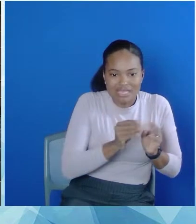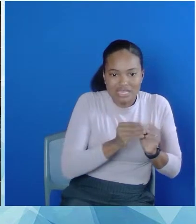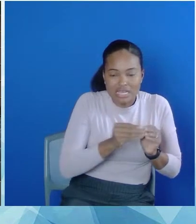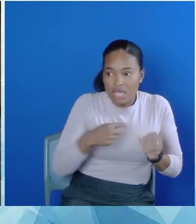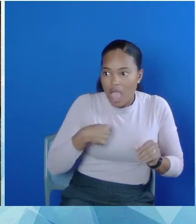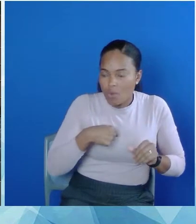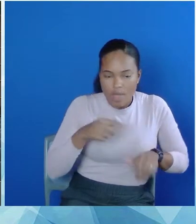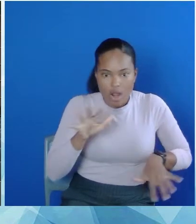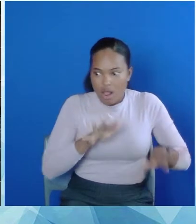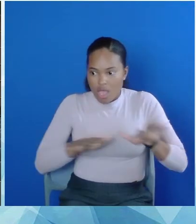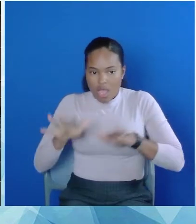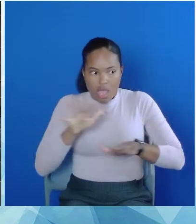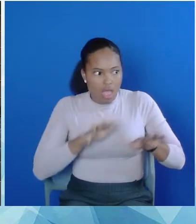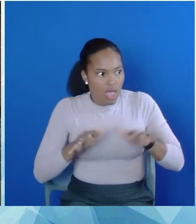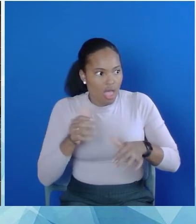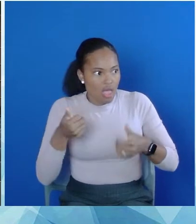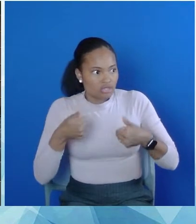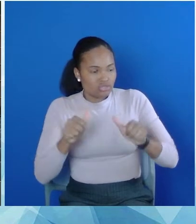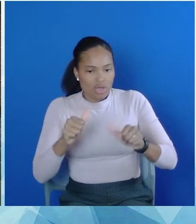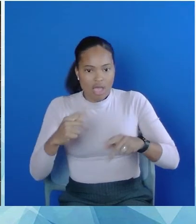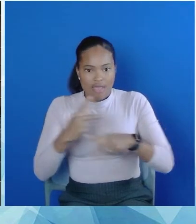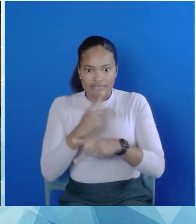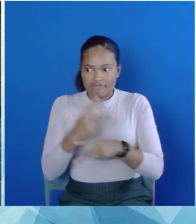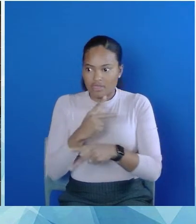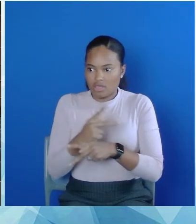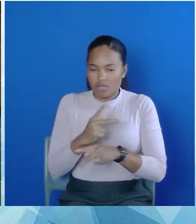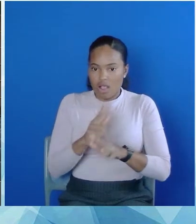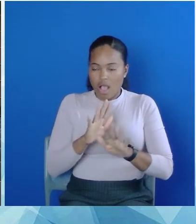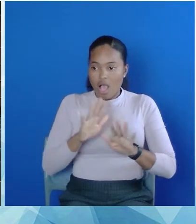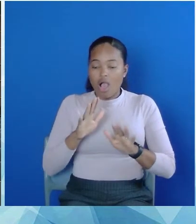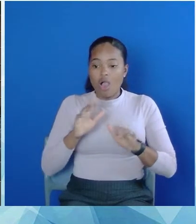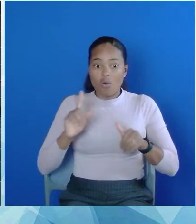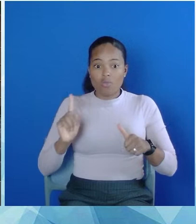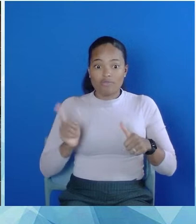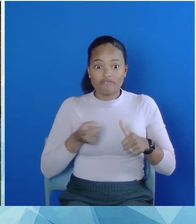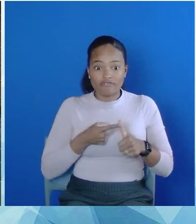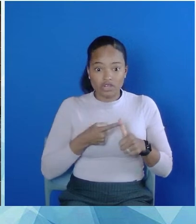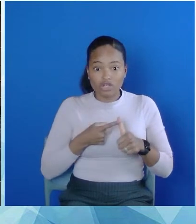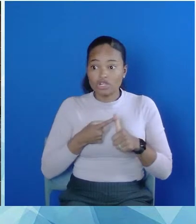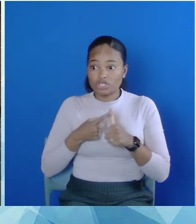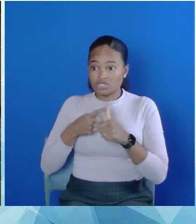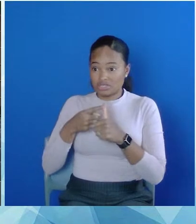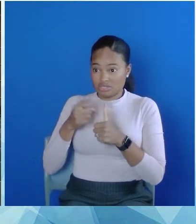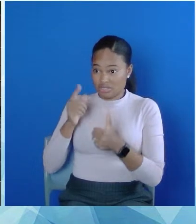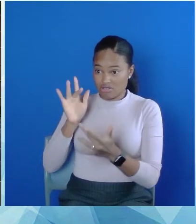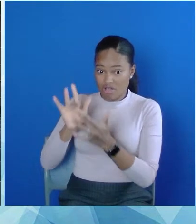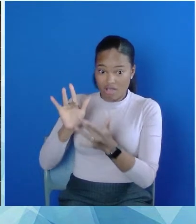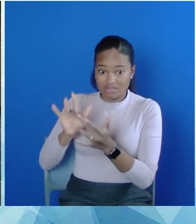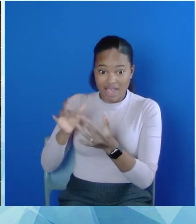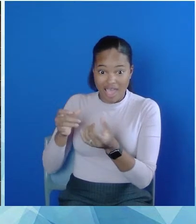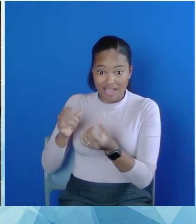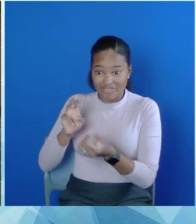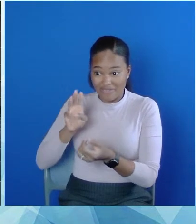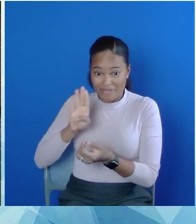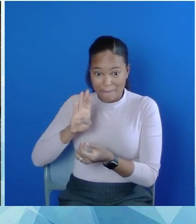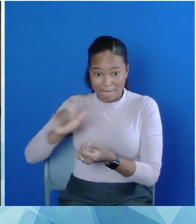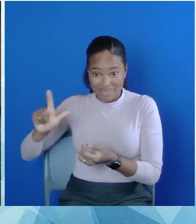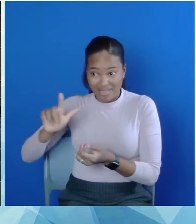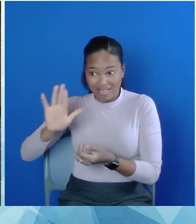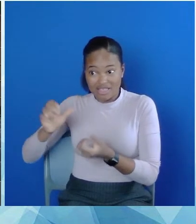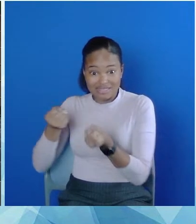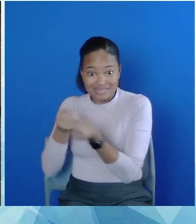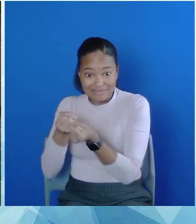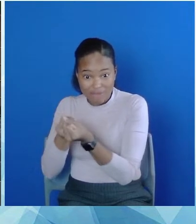scramble to try to first get in with the bill's sponsor to try to figure out what was her intention